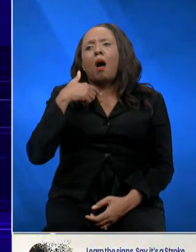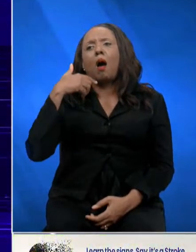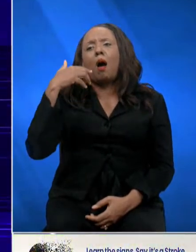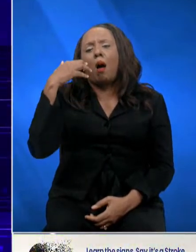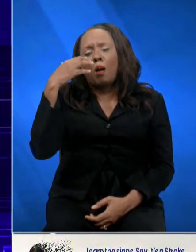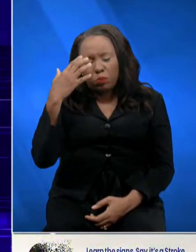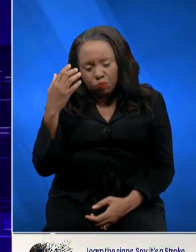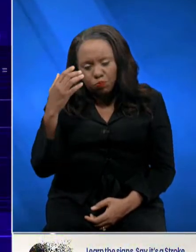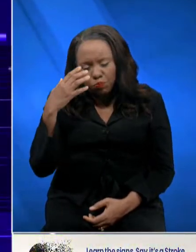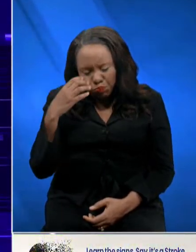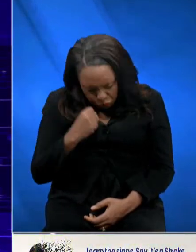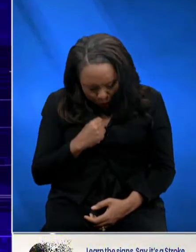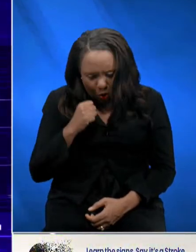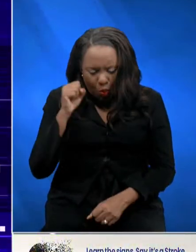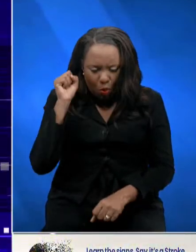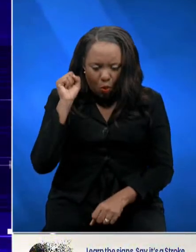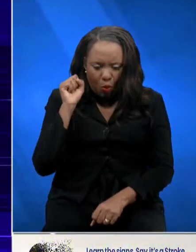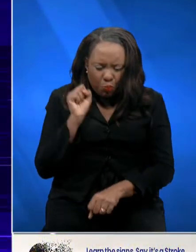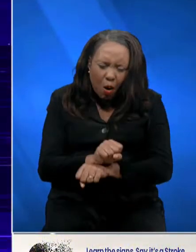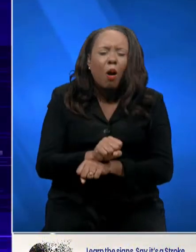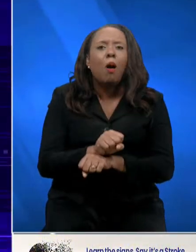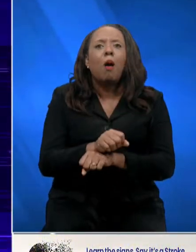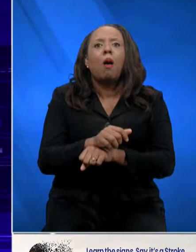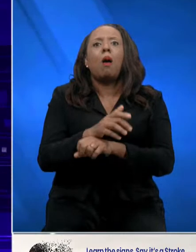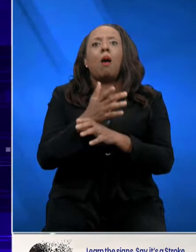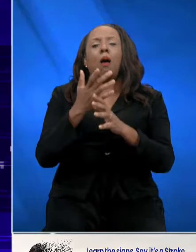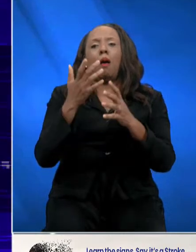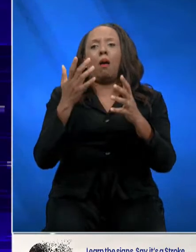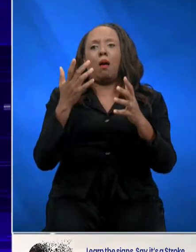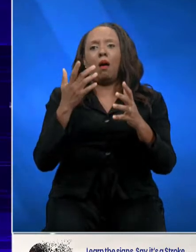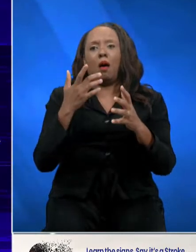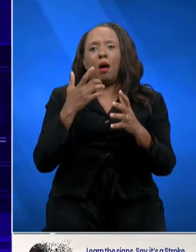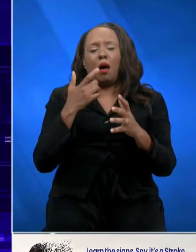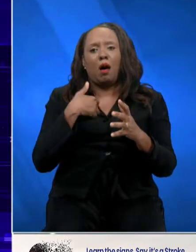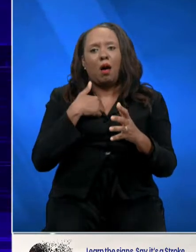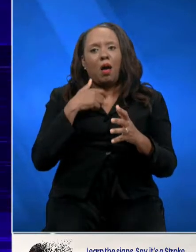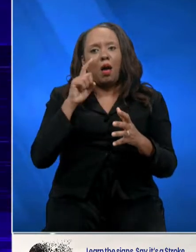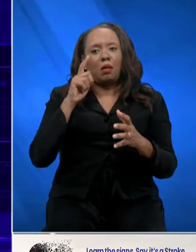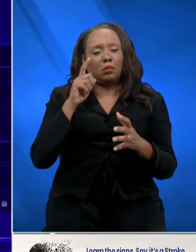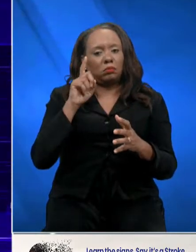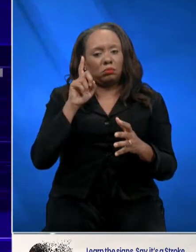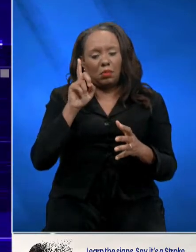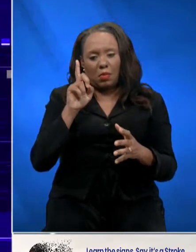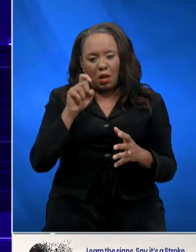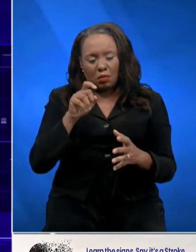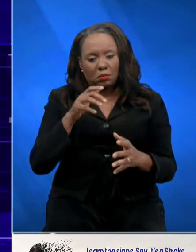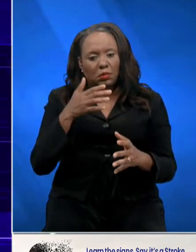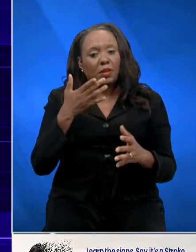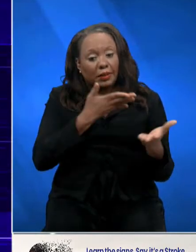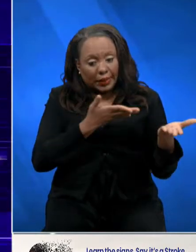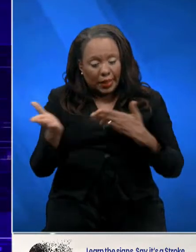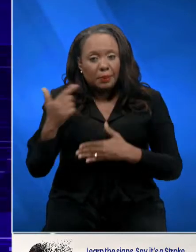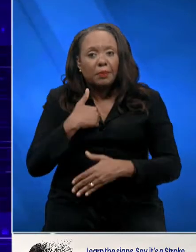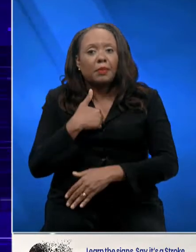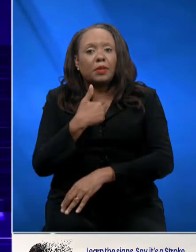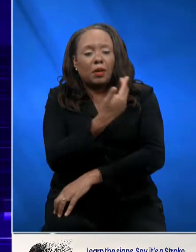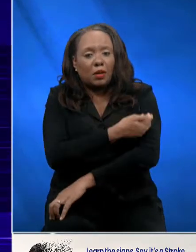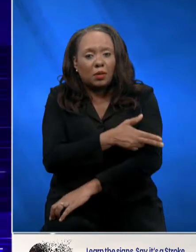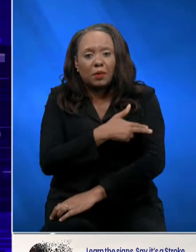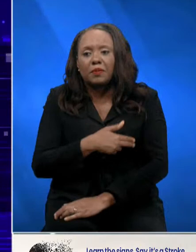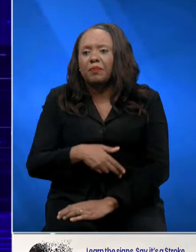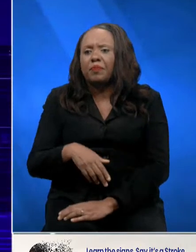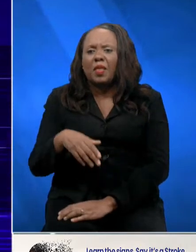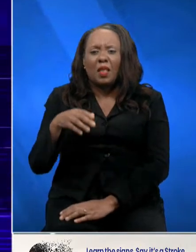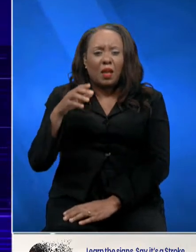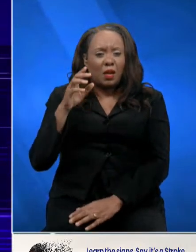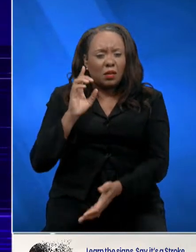was in the hospital for a couple hours. That's when I got chastised by the doctors. You need to take the medication. Mm-hmm. Okay,